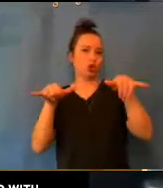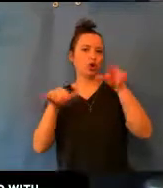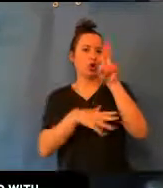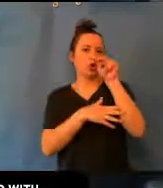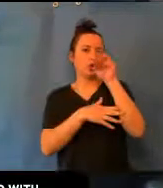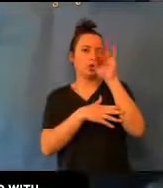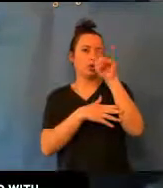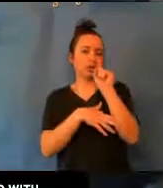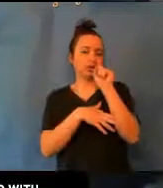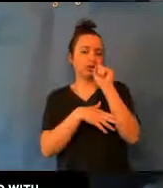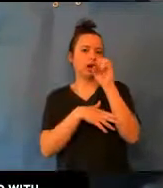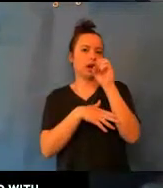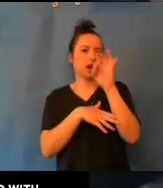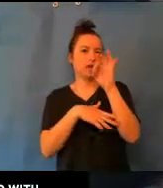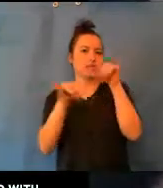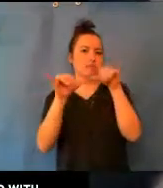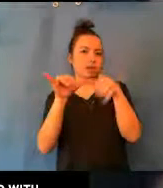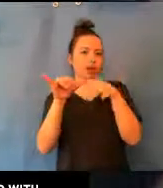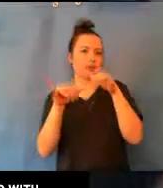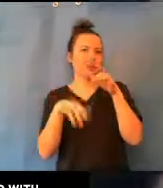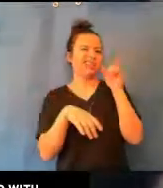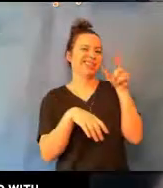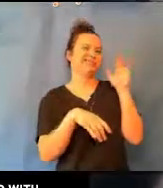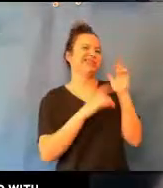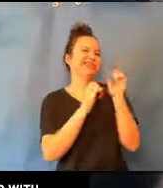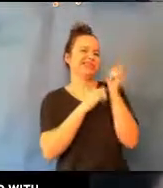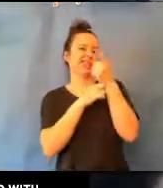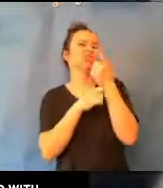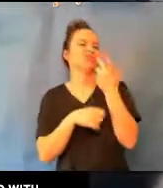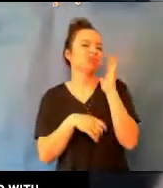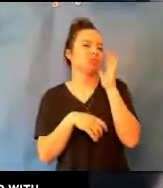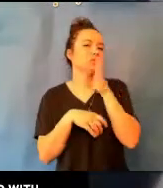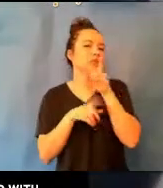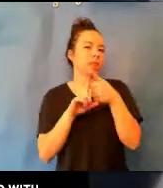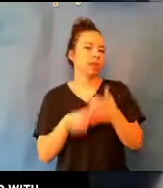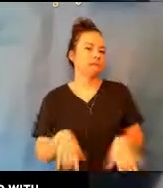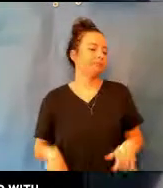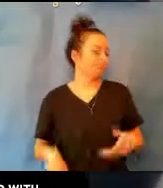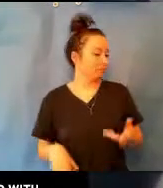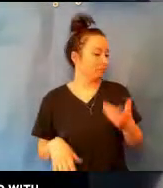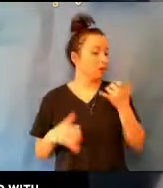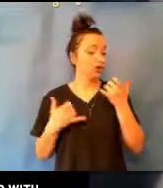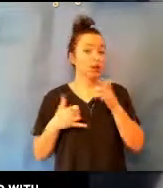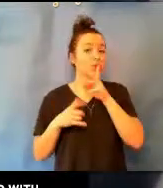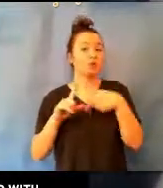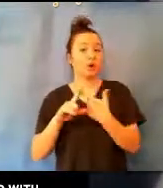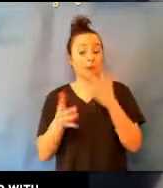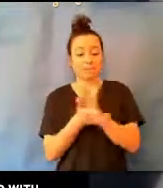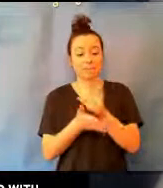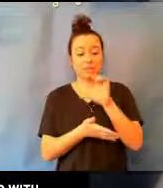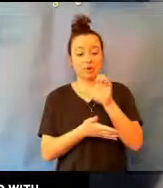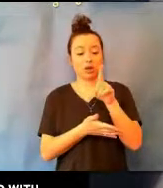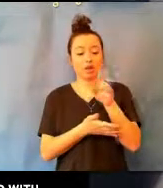use those here. You'll use those more in second grade. So today we're going to be talking about measuring things with paper clips